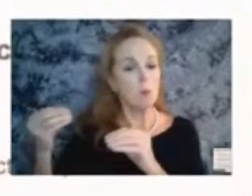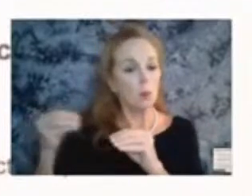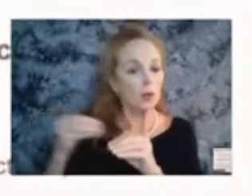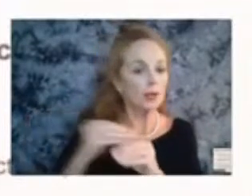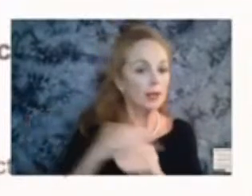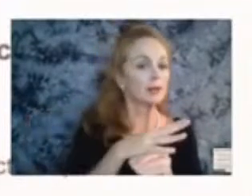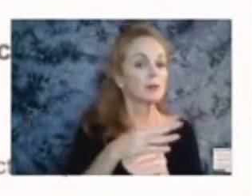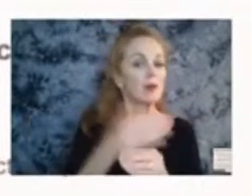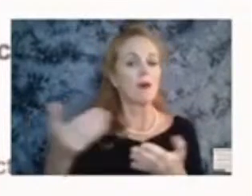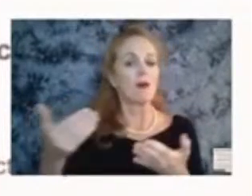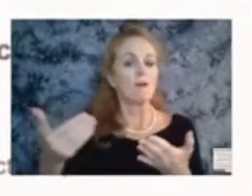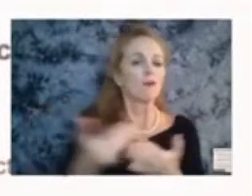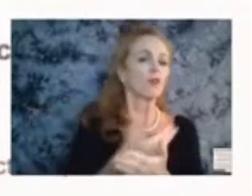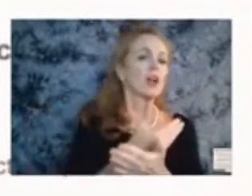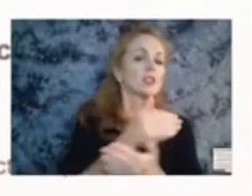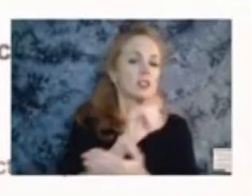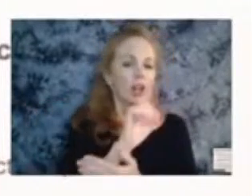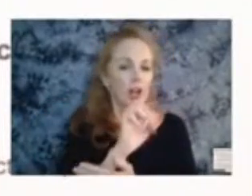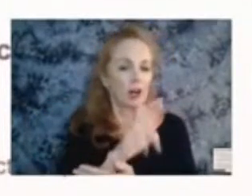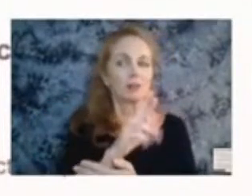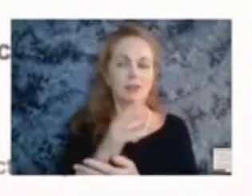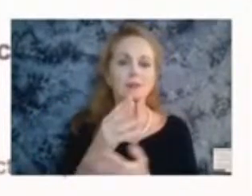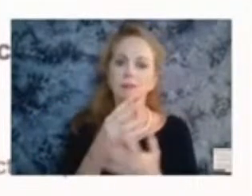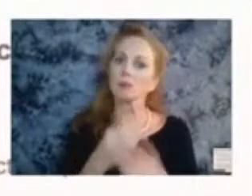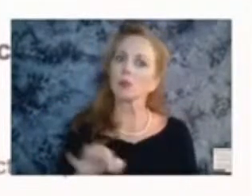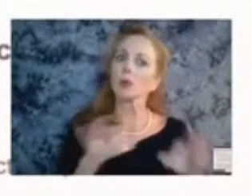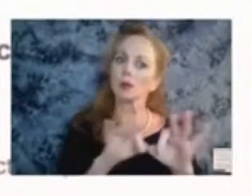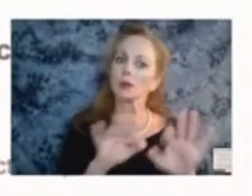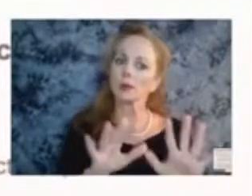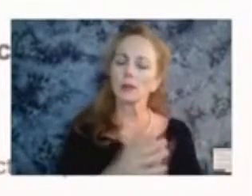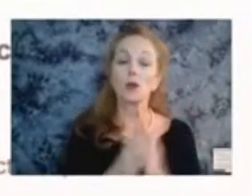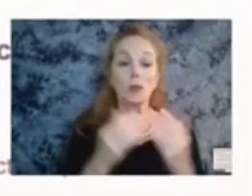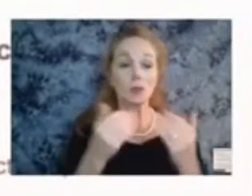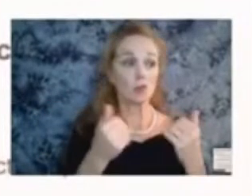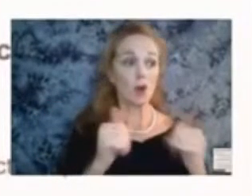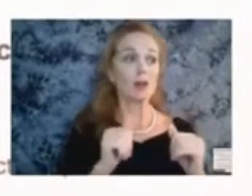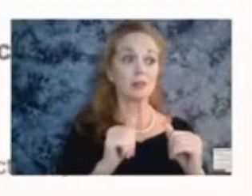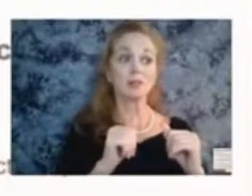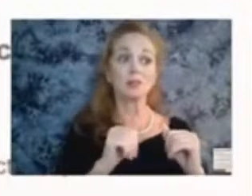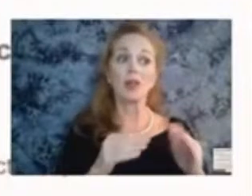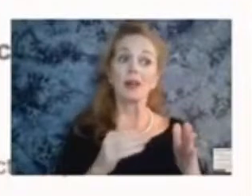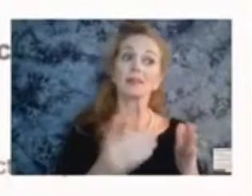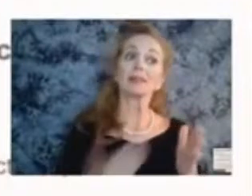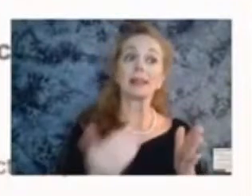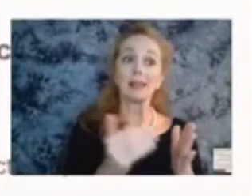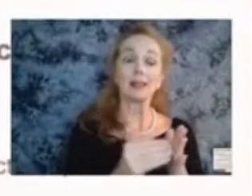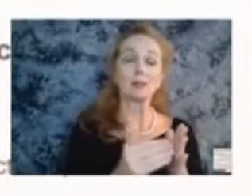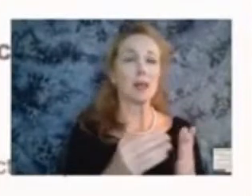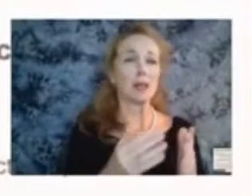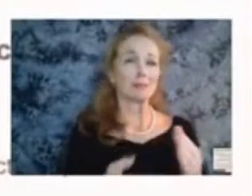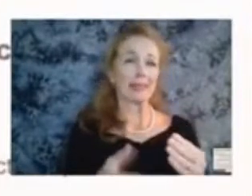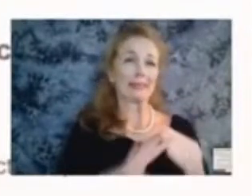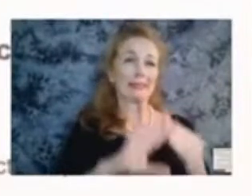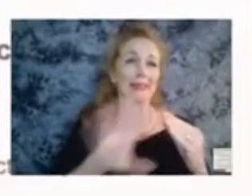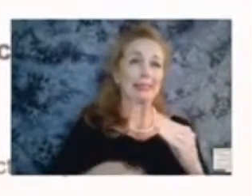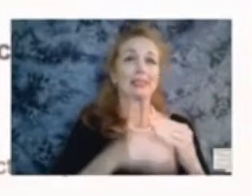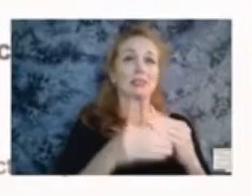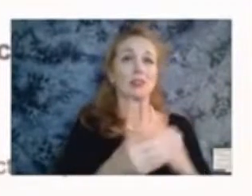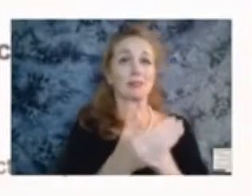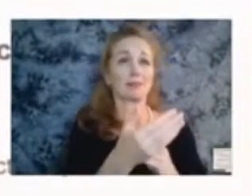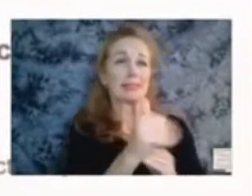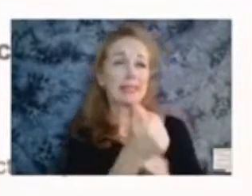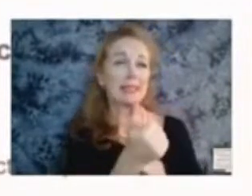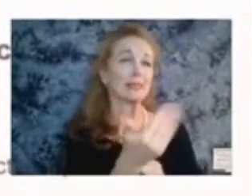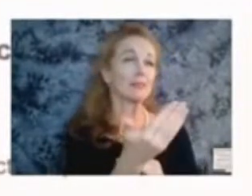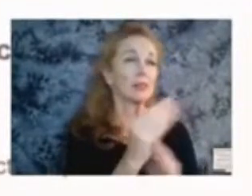have already started doing that in additionally another 10 to 15%. I spoke a little bit earlier about the tricky part